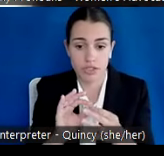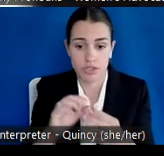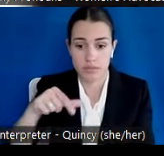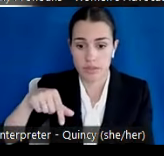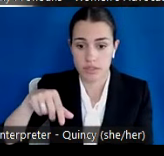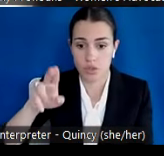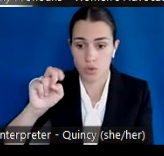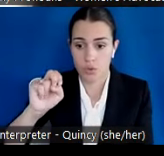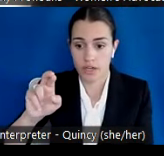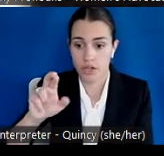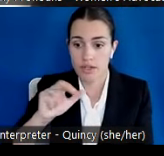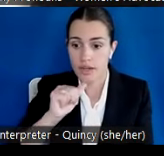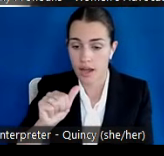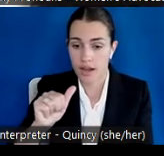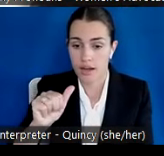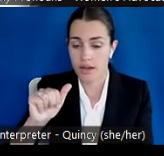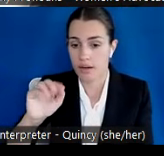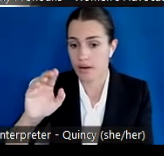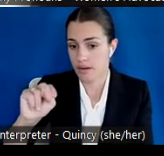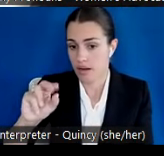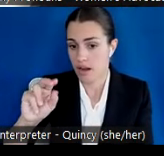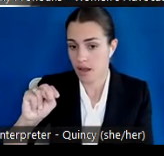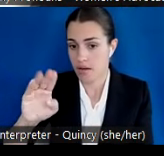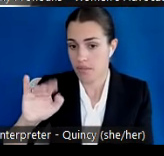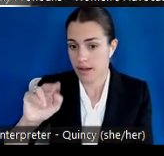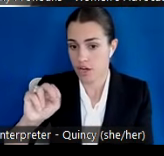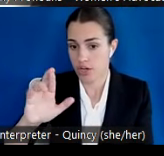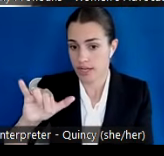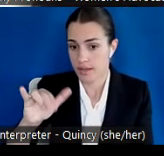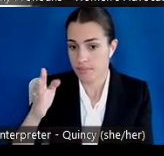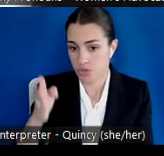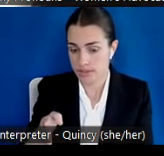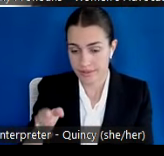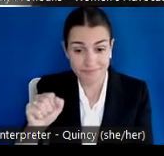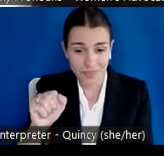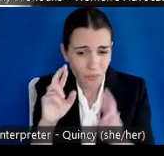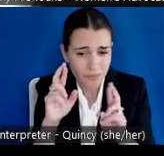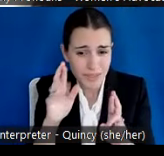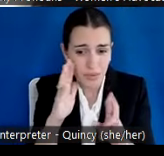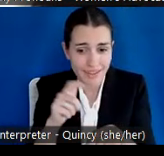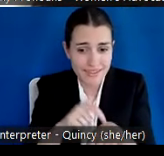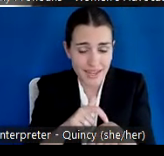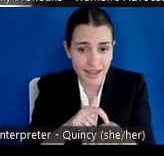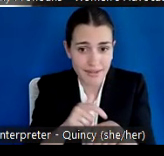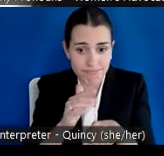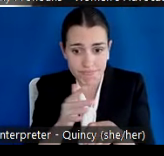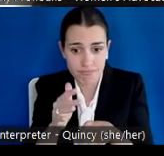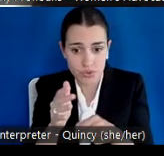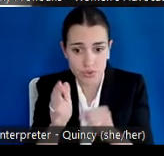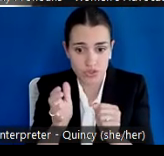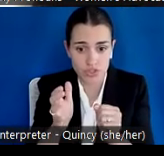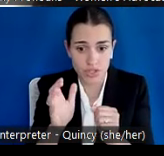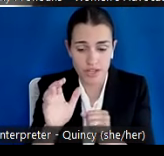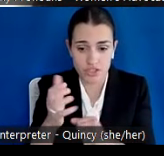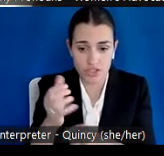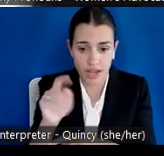non-binary person. Yeah, thank you so much for including that. We hopefully will have some time to chat about that in our healthy relationship section.